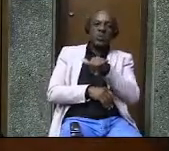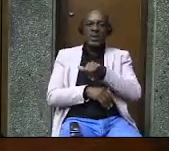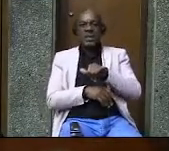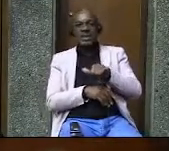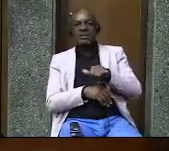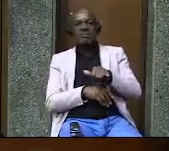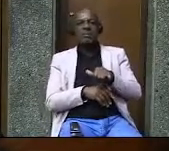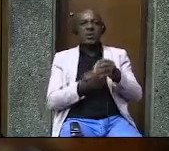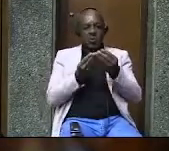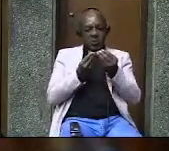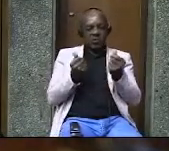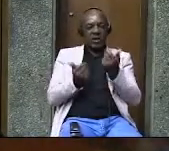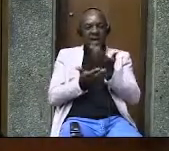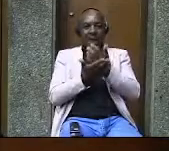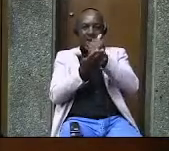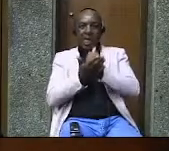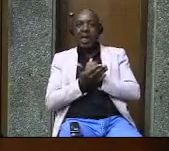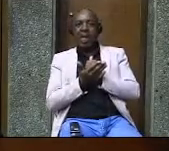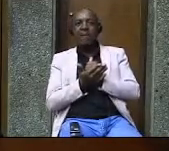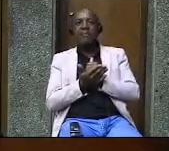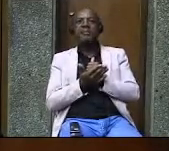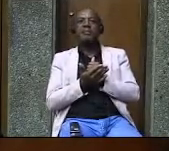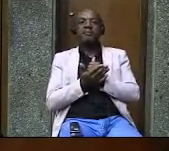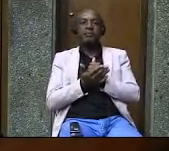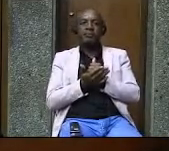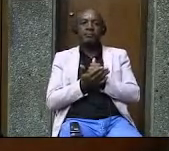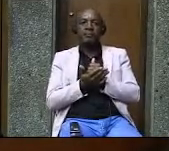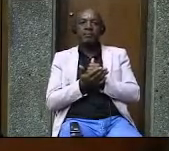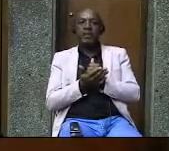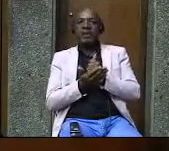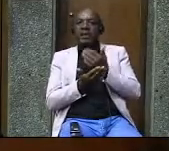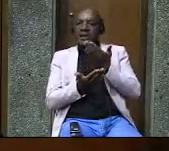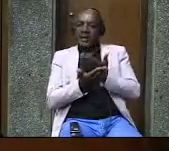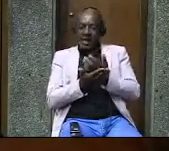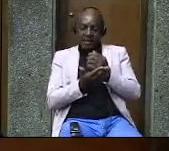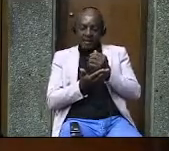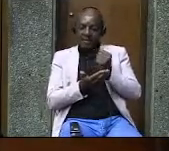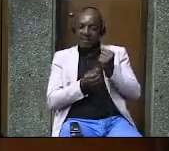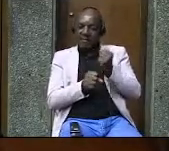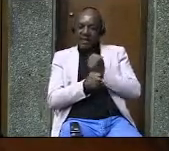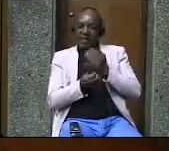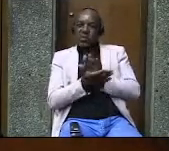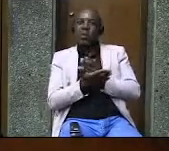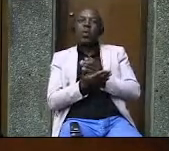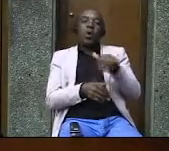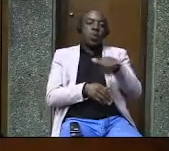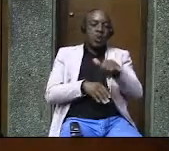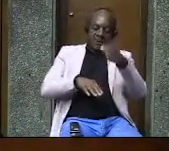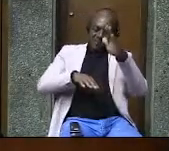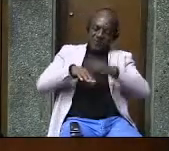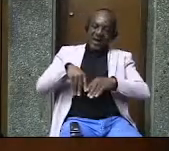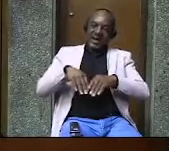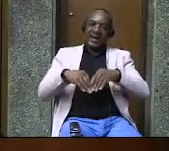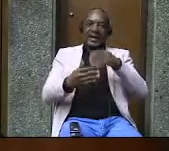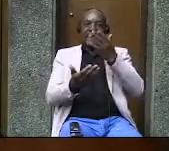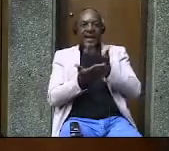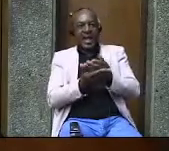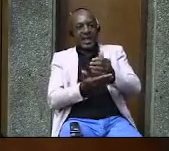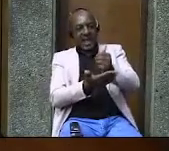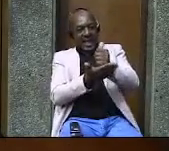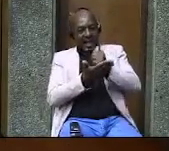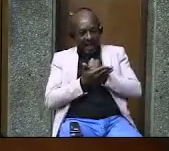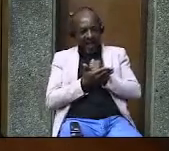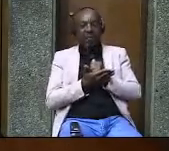framework or frame of reference for the determination of a suitable fine. Or alternatively, the bill should specify an amount